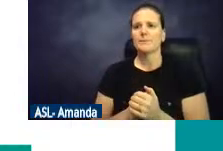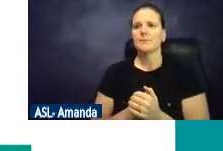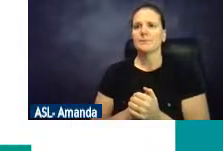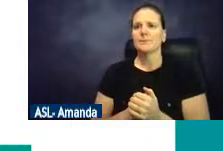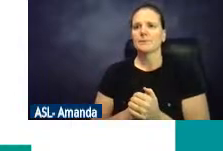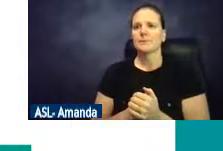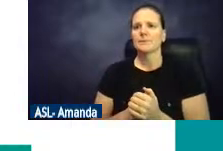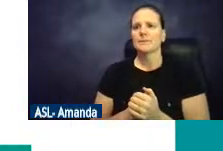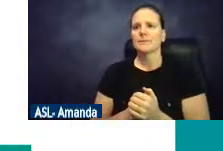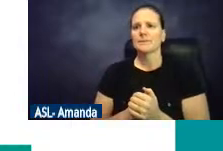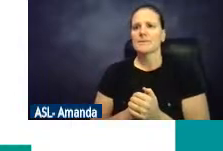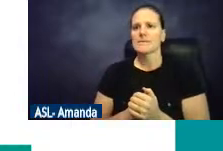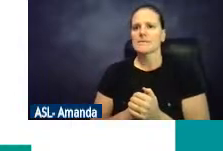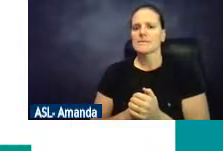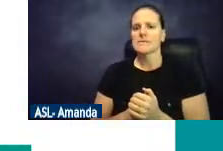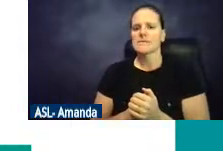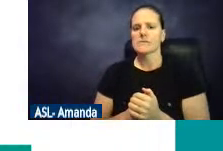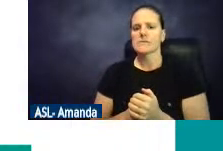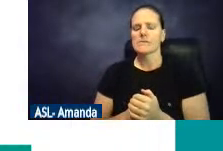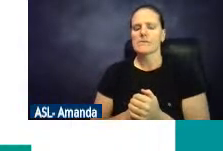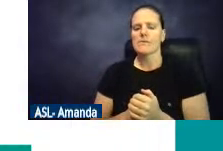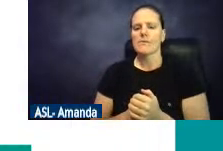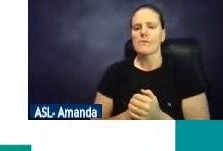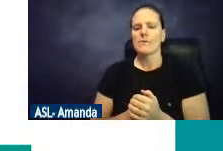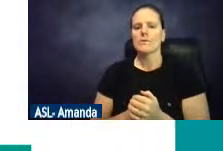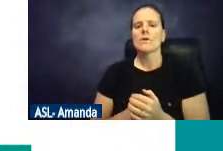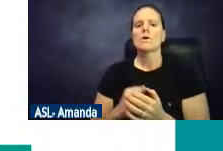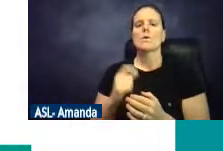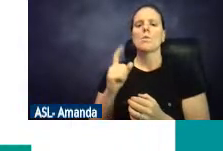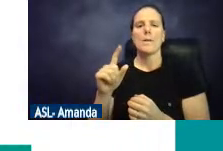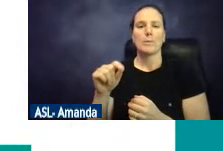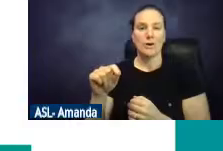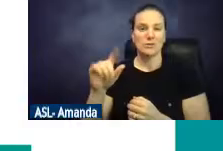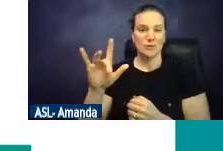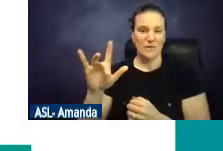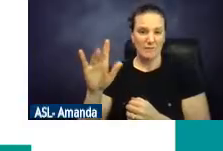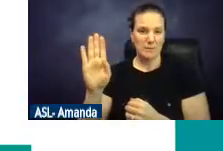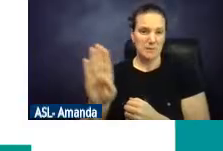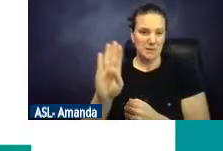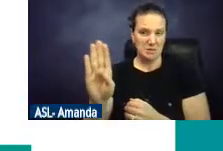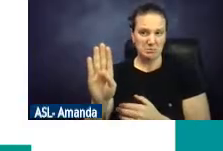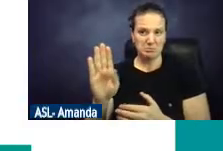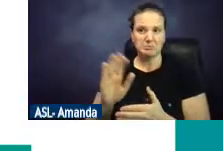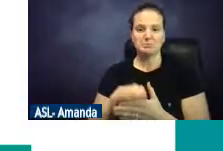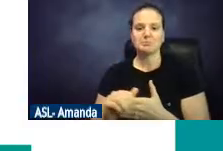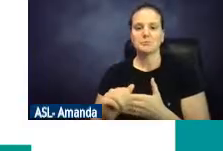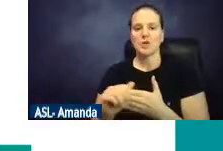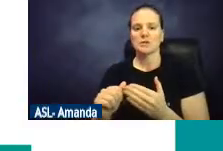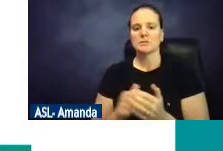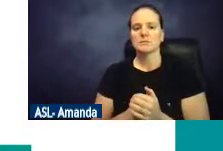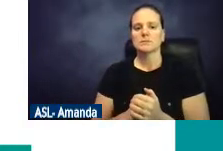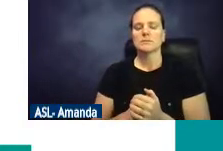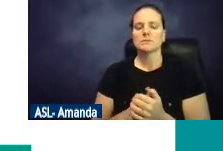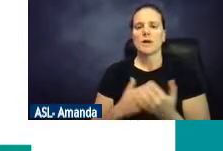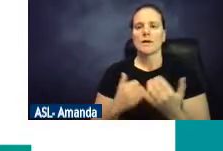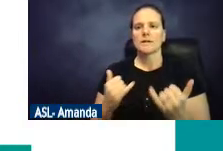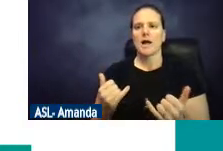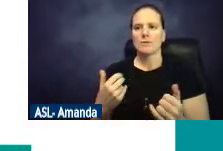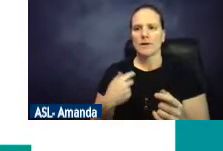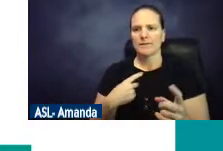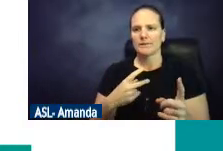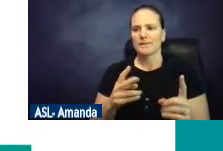USDOT Reconnecting Communities pilot grant for the Community Connector in Vancouver. That was a joint application by